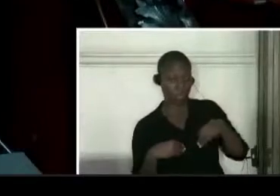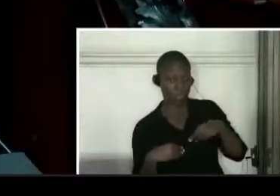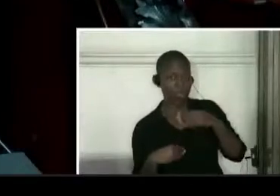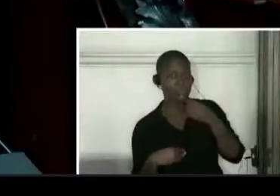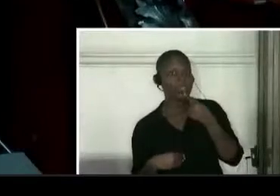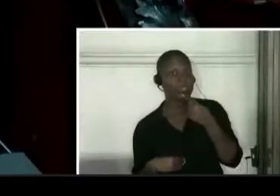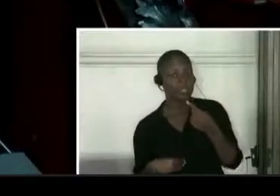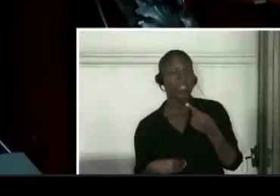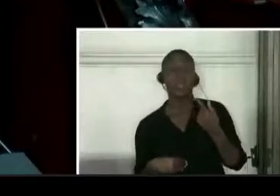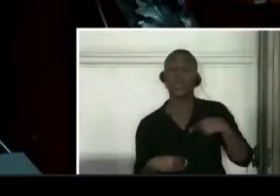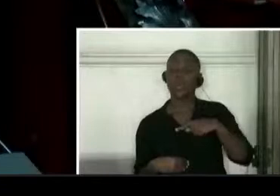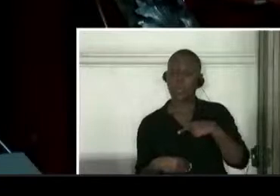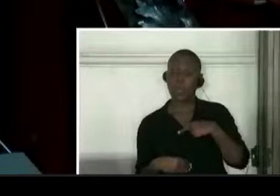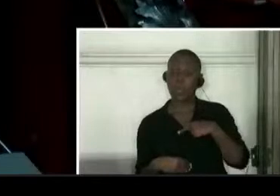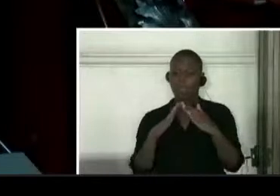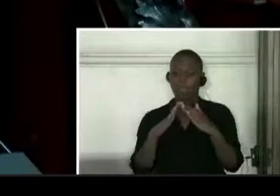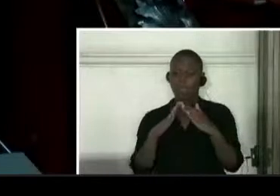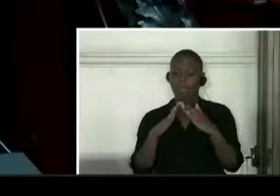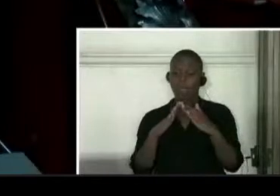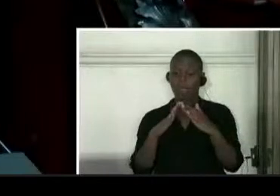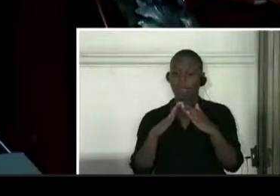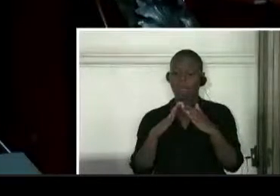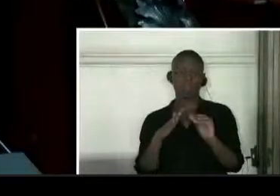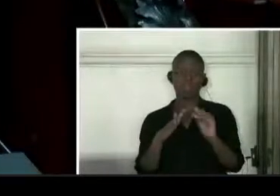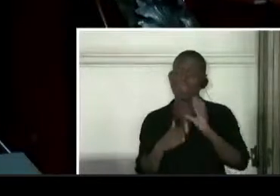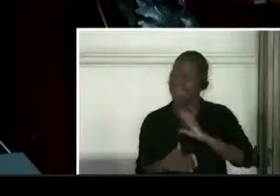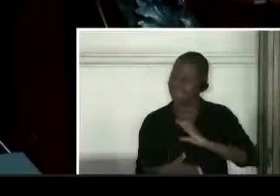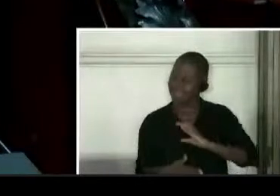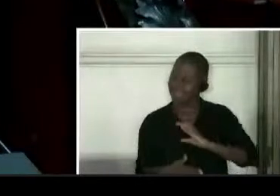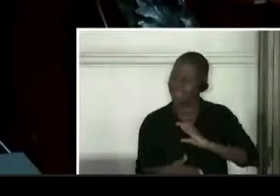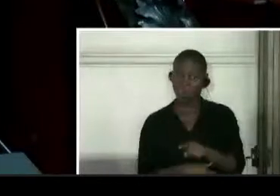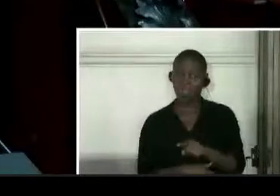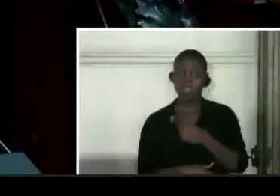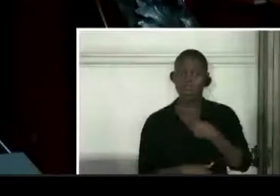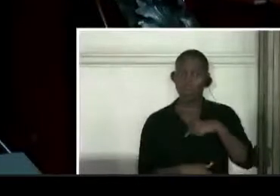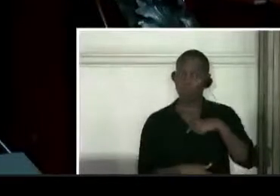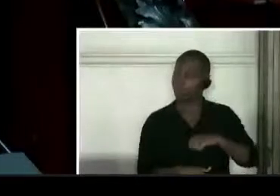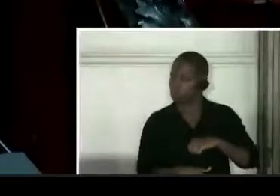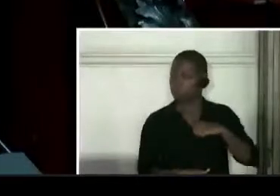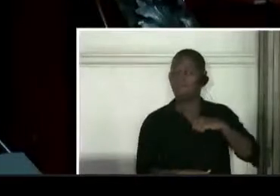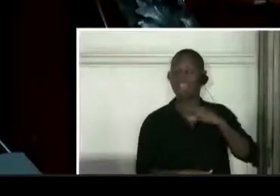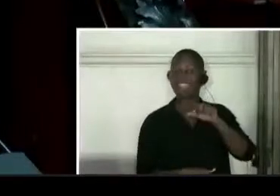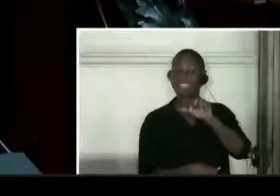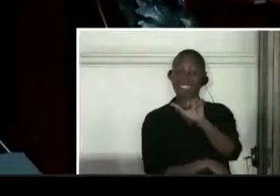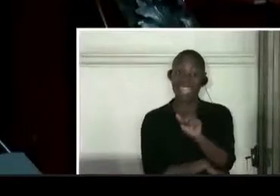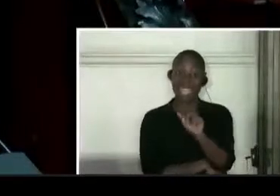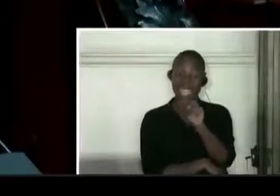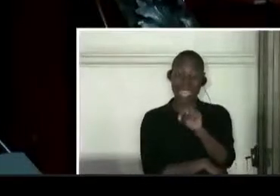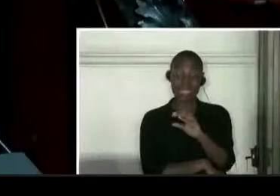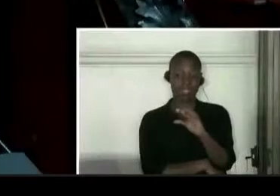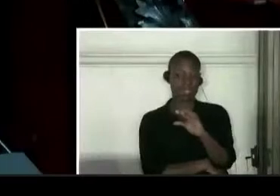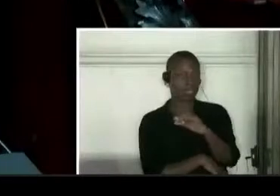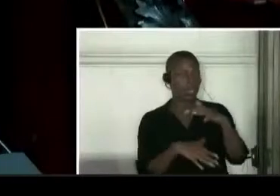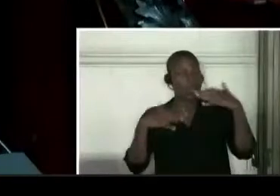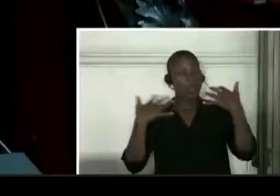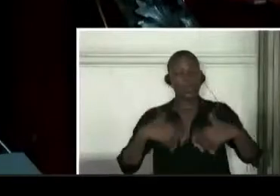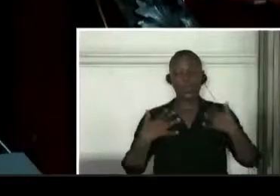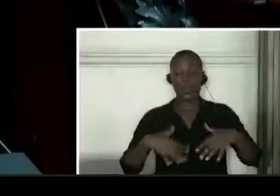houses, security and comfort. Hence, we are proud of the role the mighty African National Congress has played in